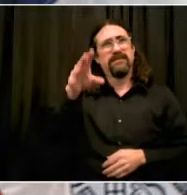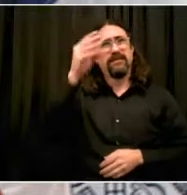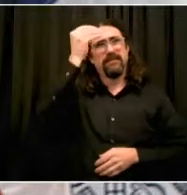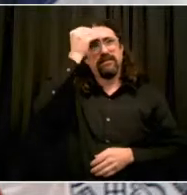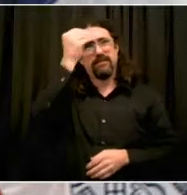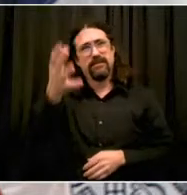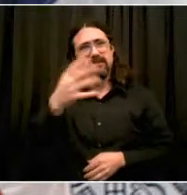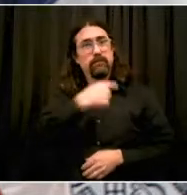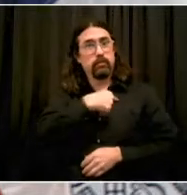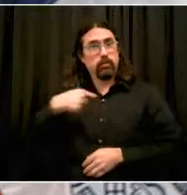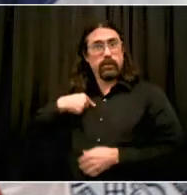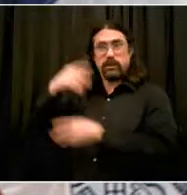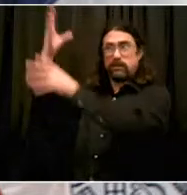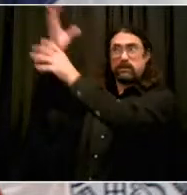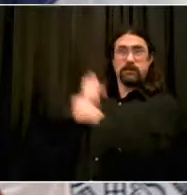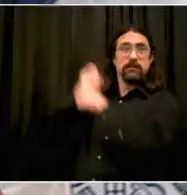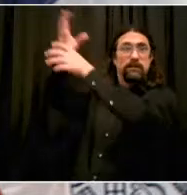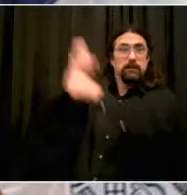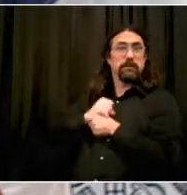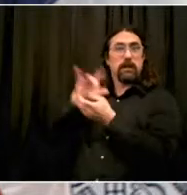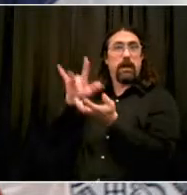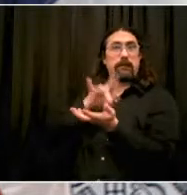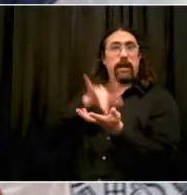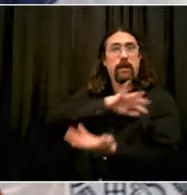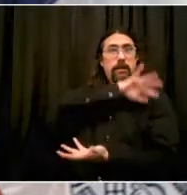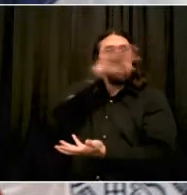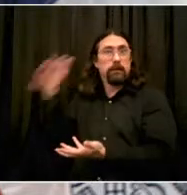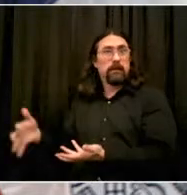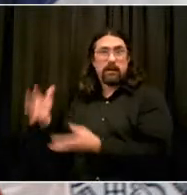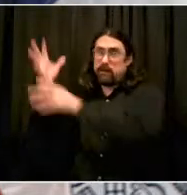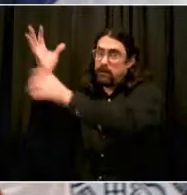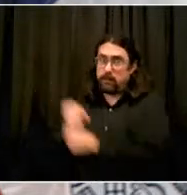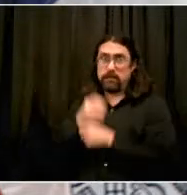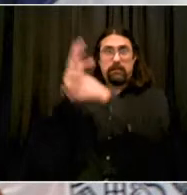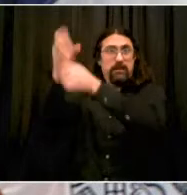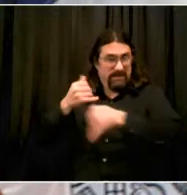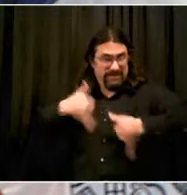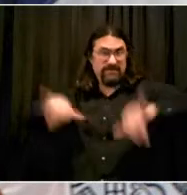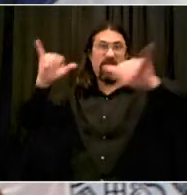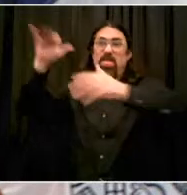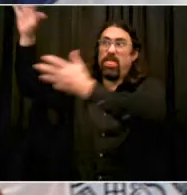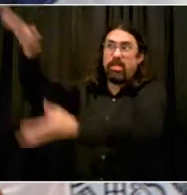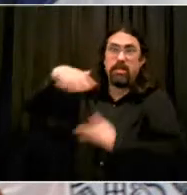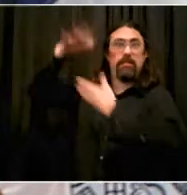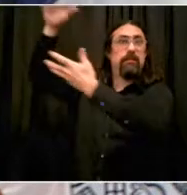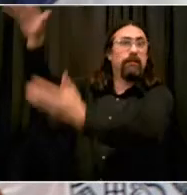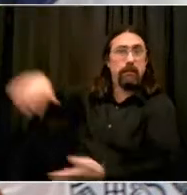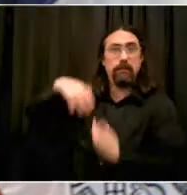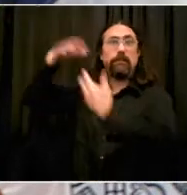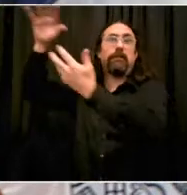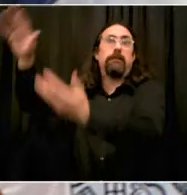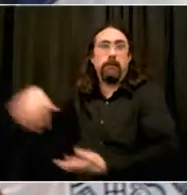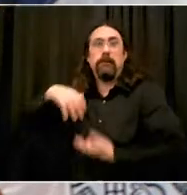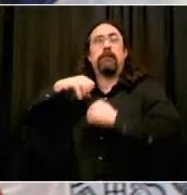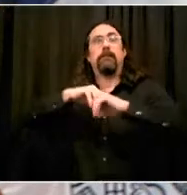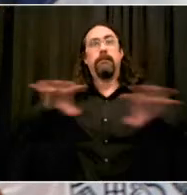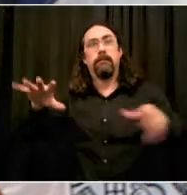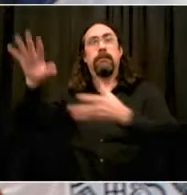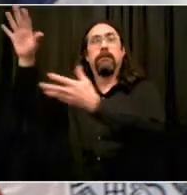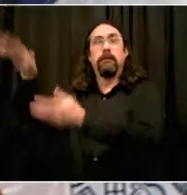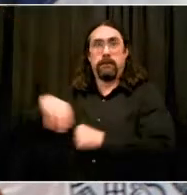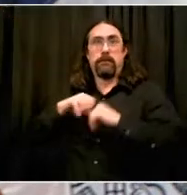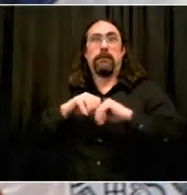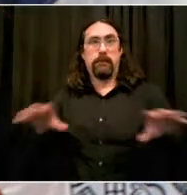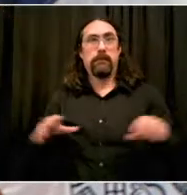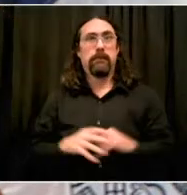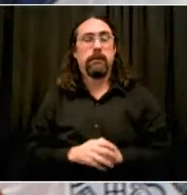student by student. If there's a problem with service, we've had a lot of concerns about our kids in shelter. We have had technicians going out